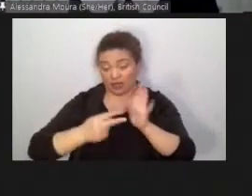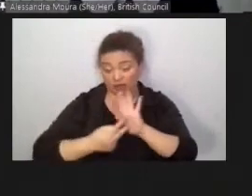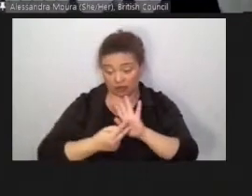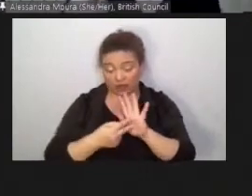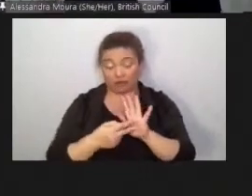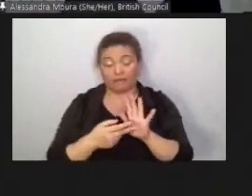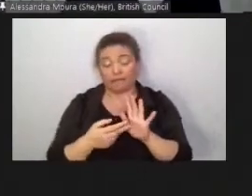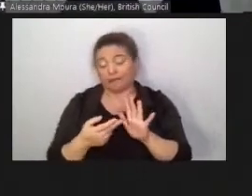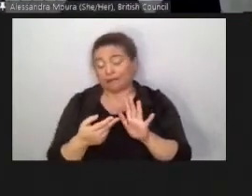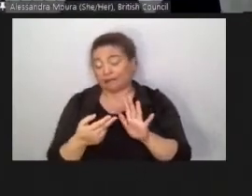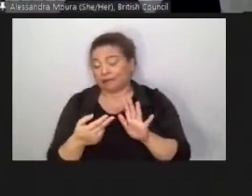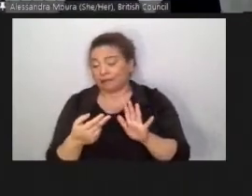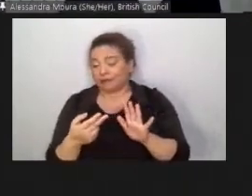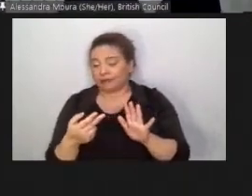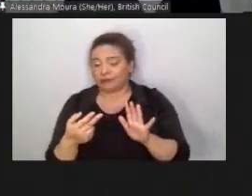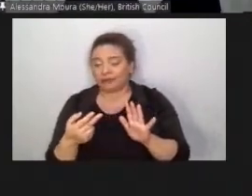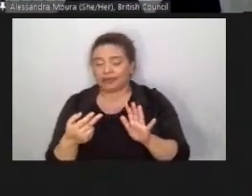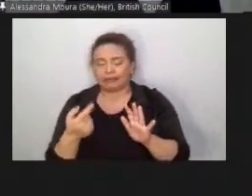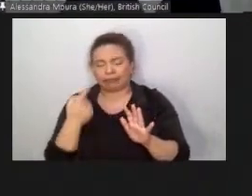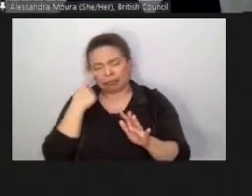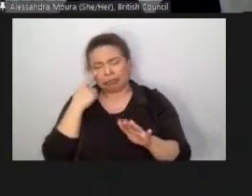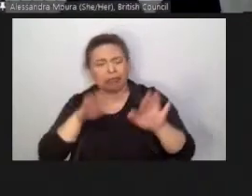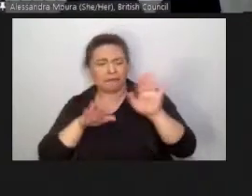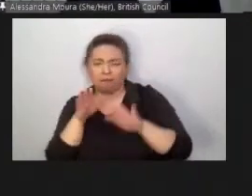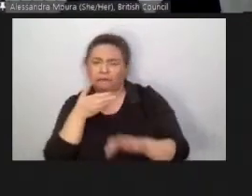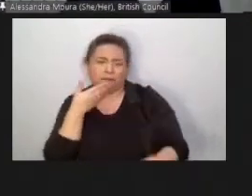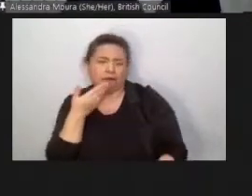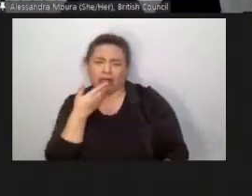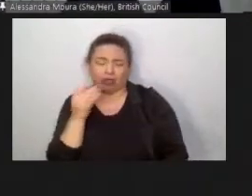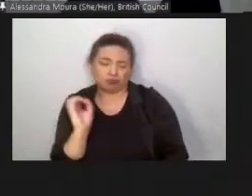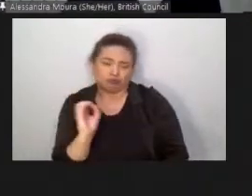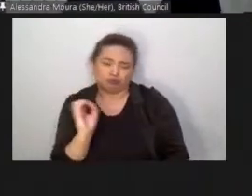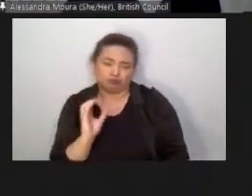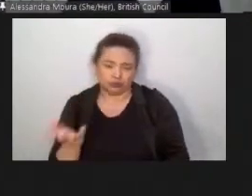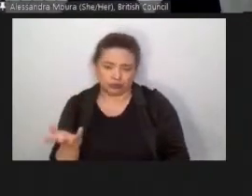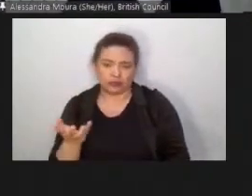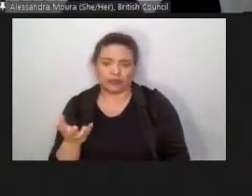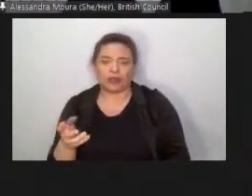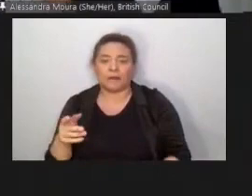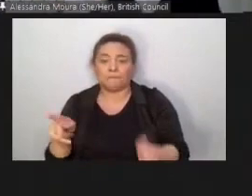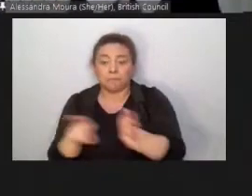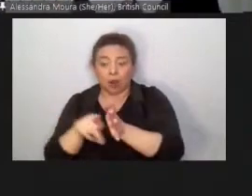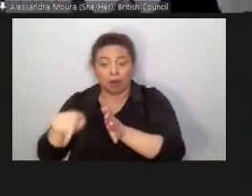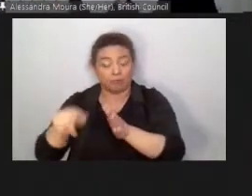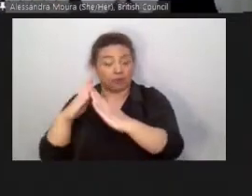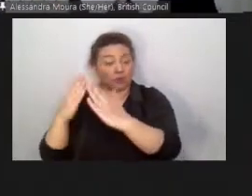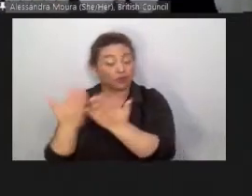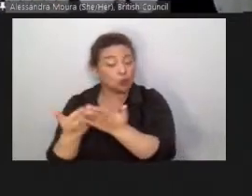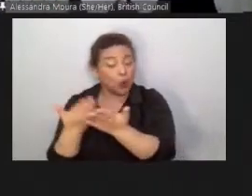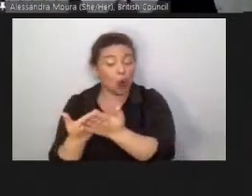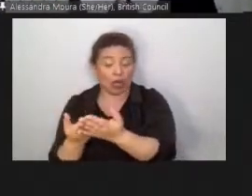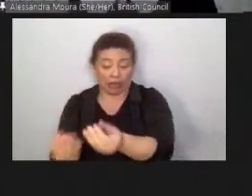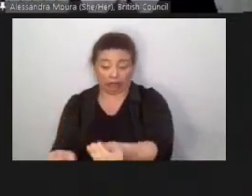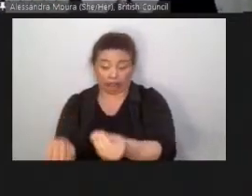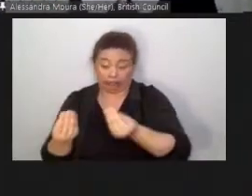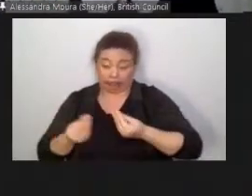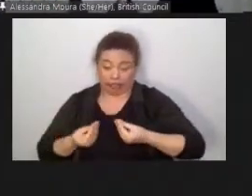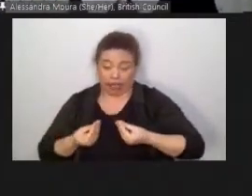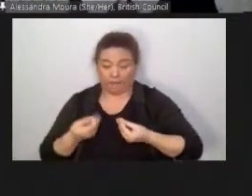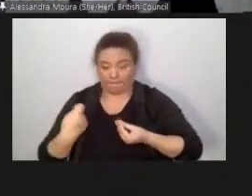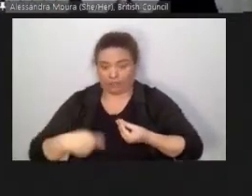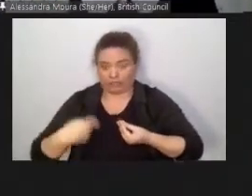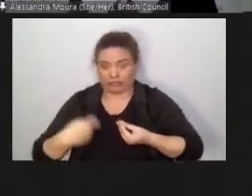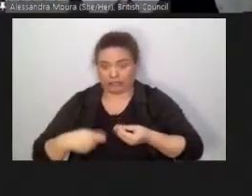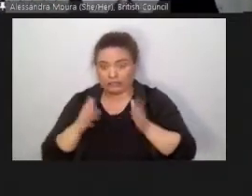they might struggle in providing exactly what you want, what you need at that particular time. So this idea of just